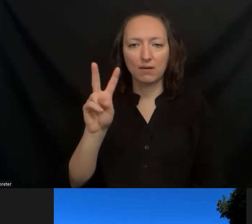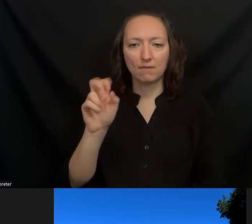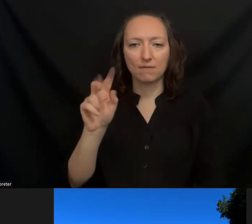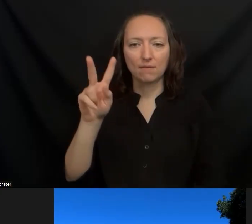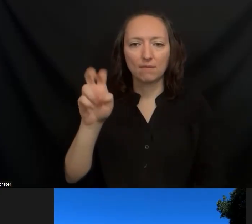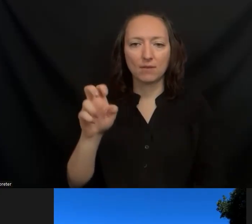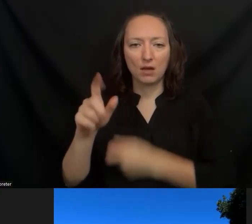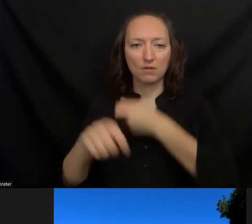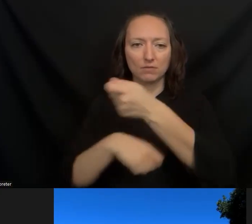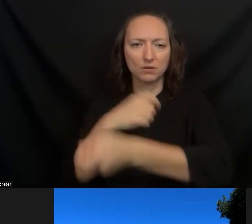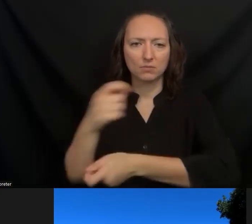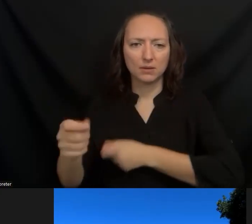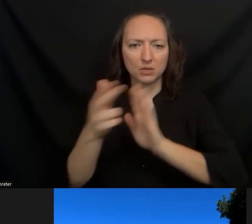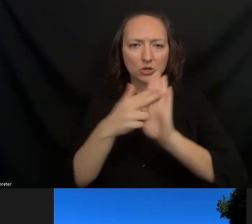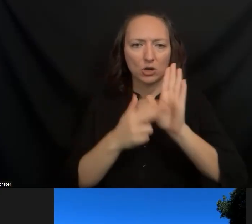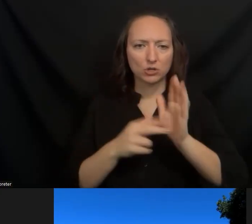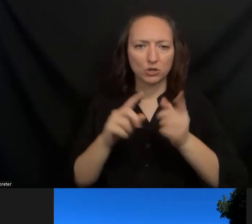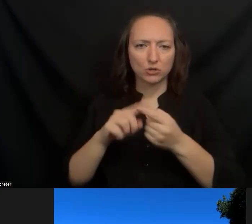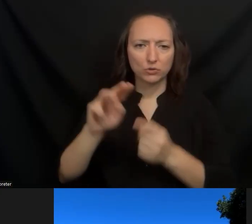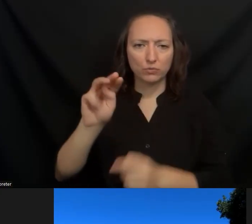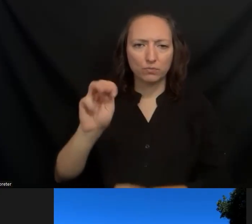Mealy & Sons, capital budget